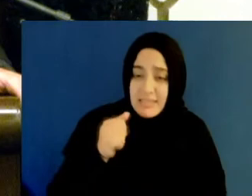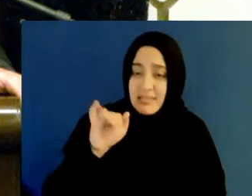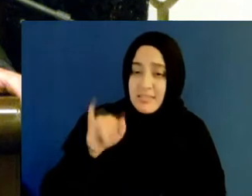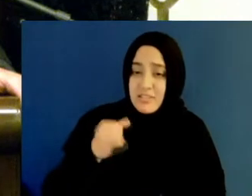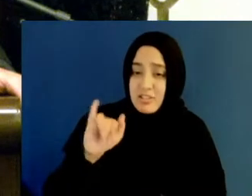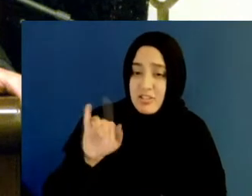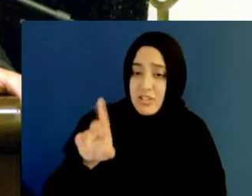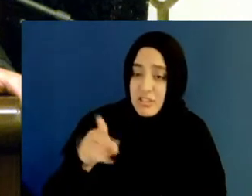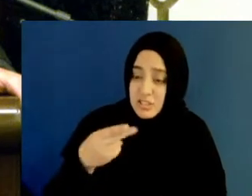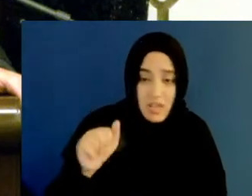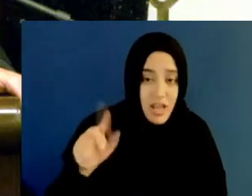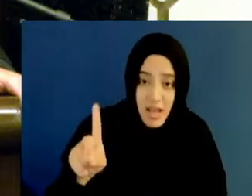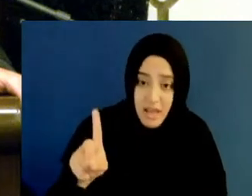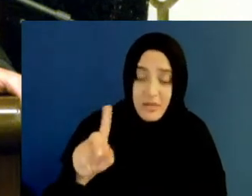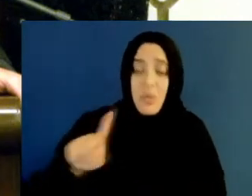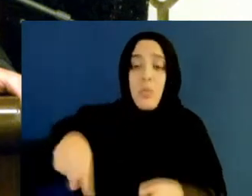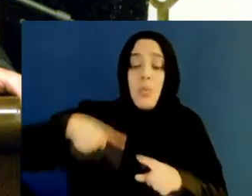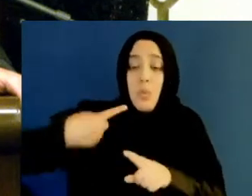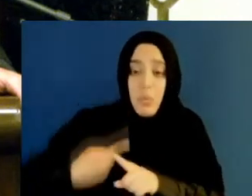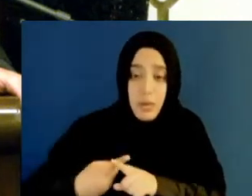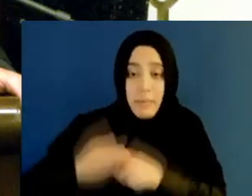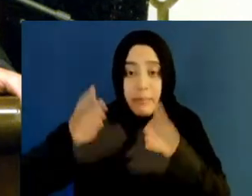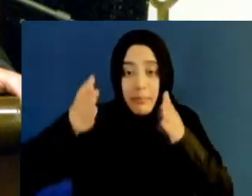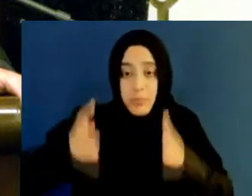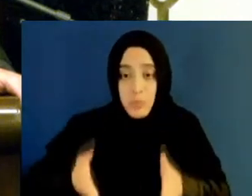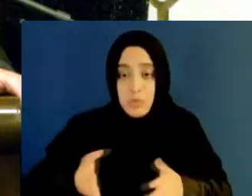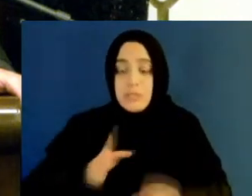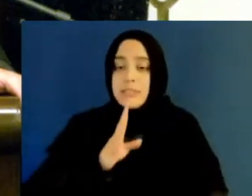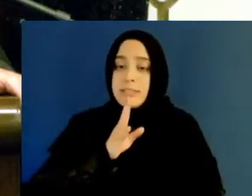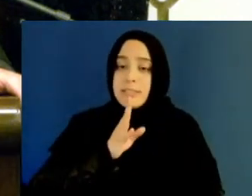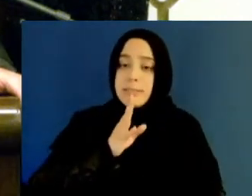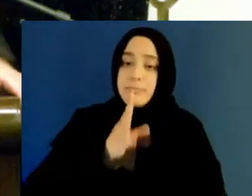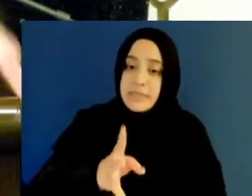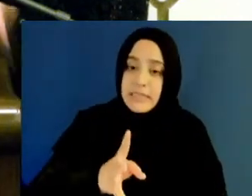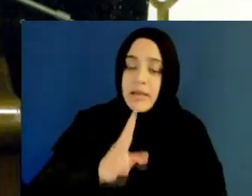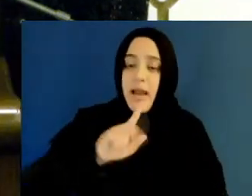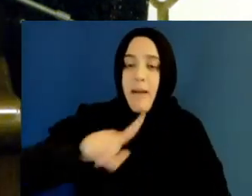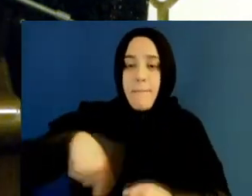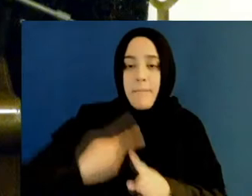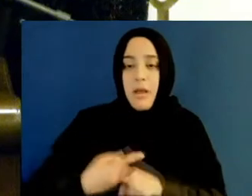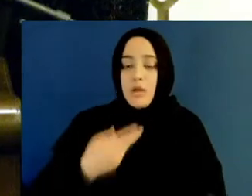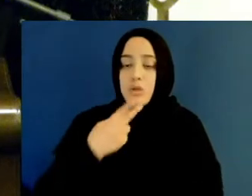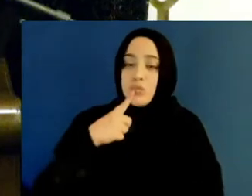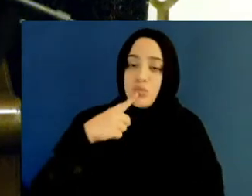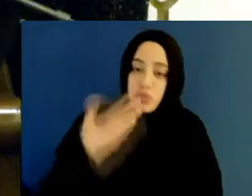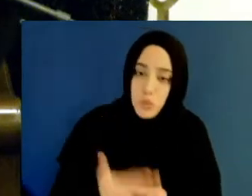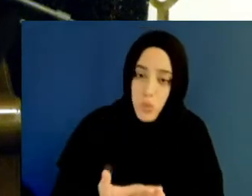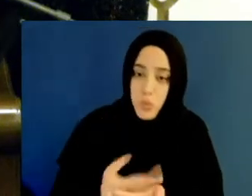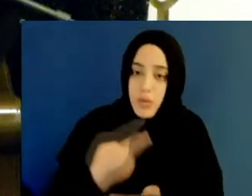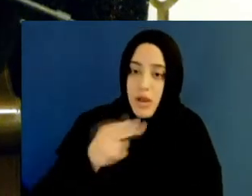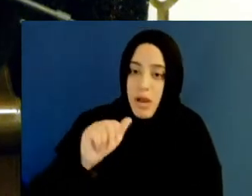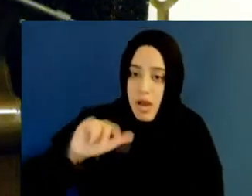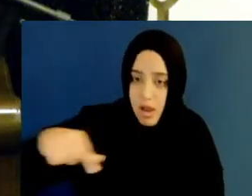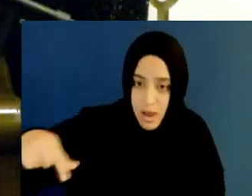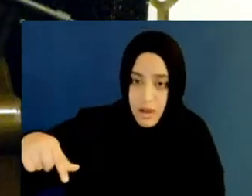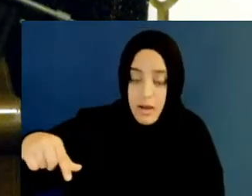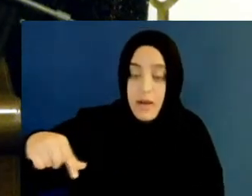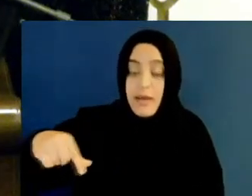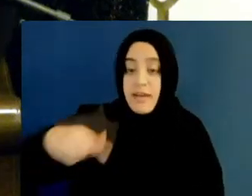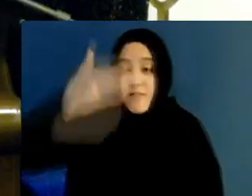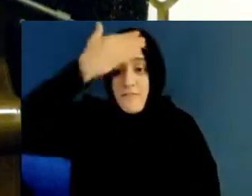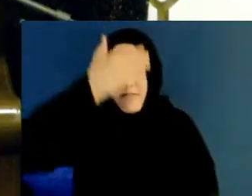person speaks up truth, Haqq, in front of an oppressive tyrant.